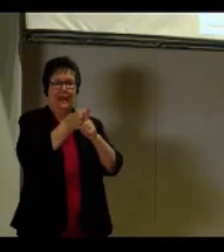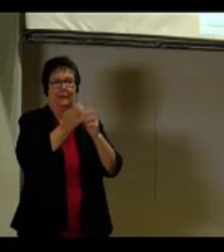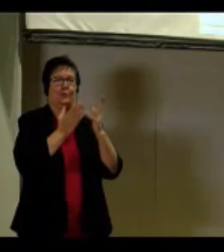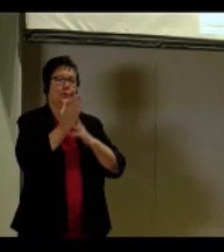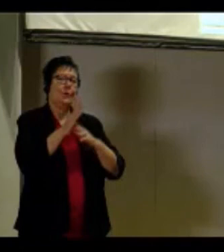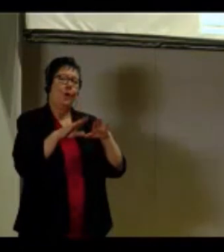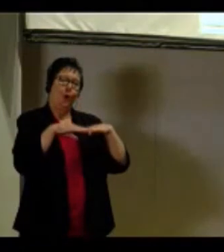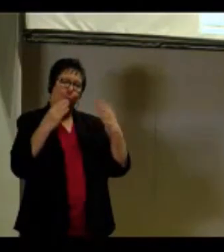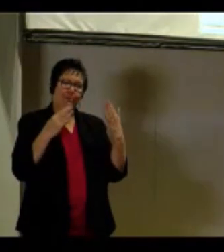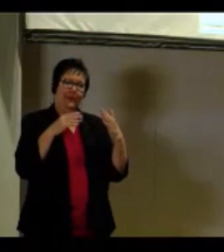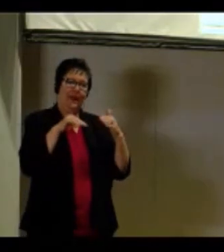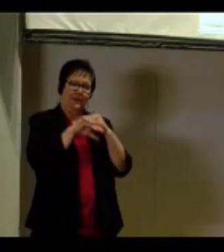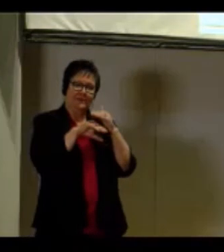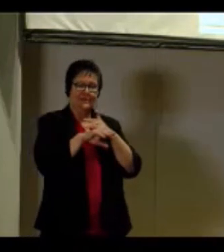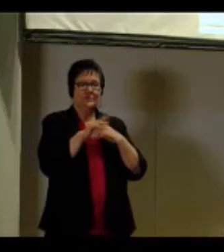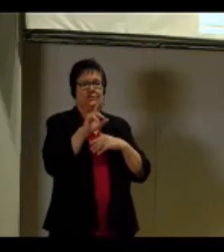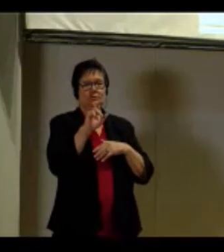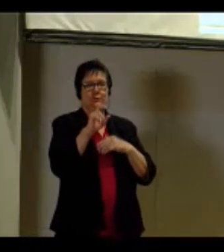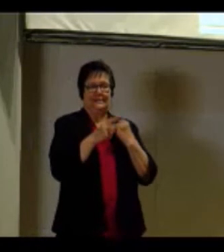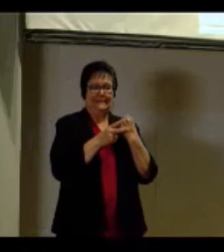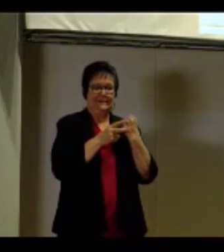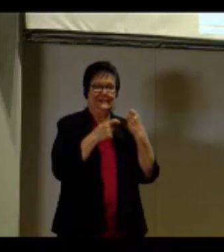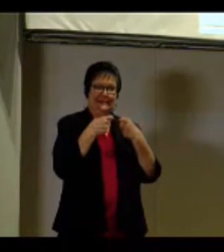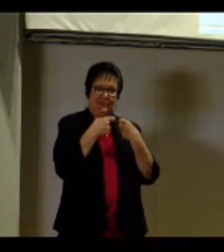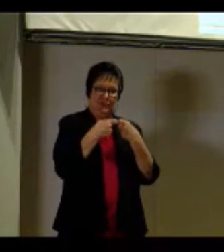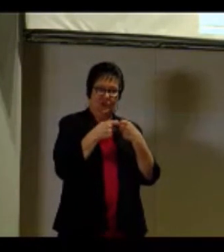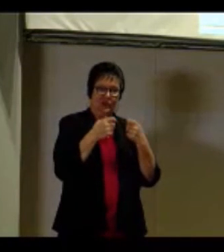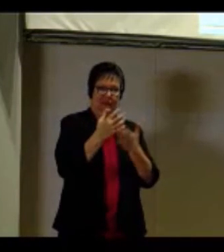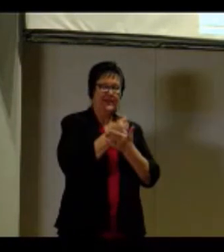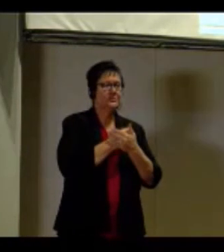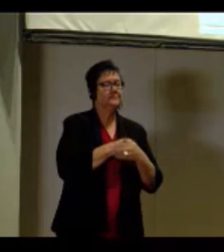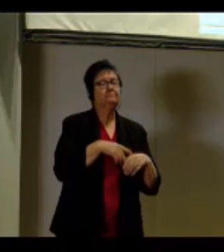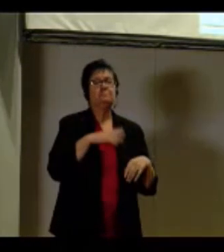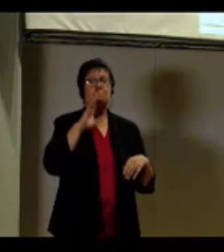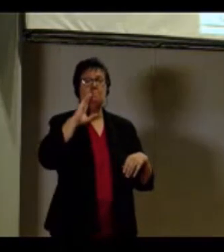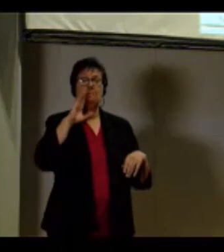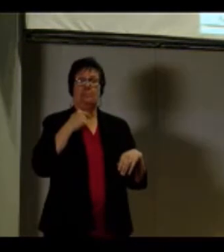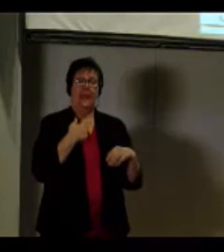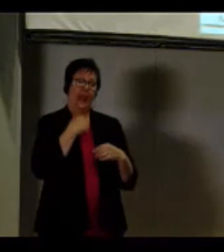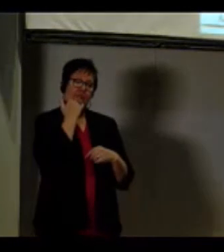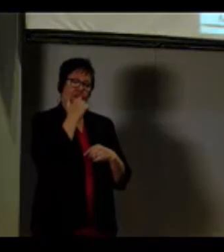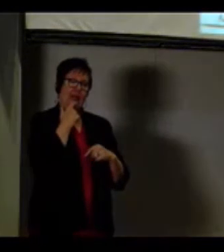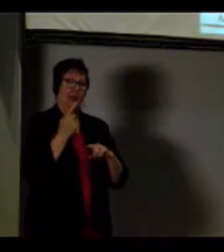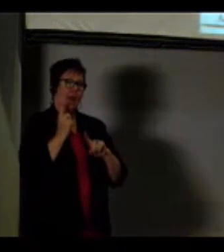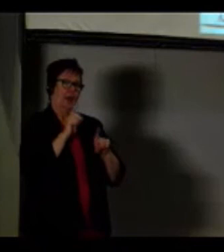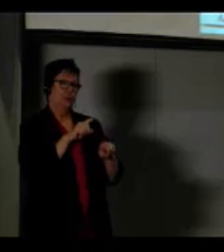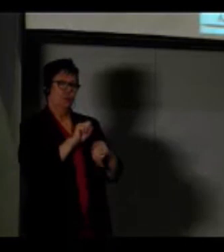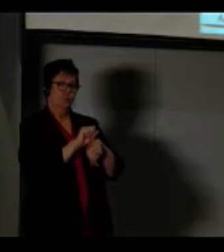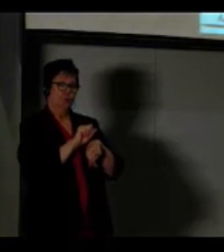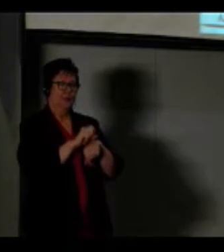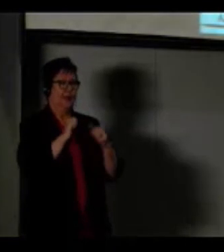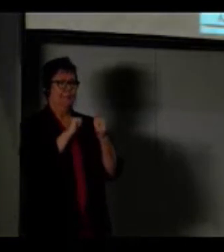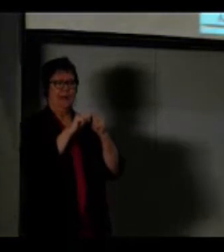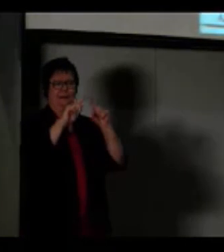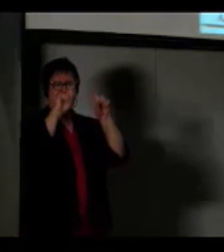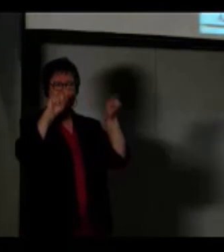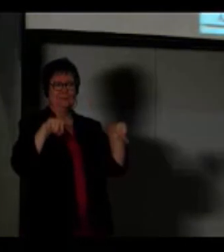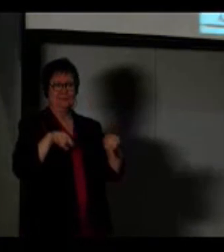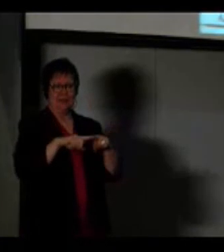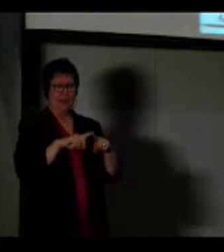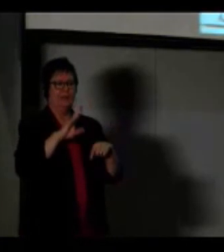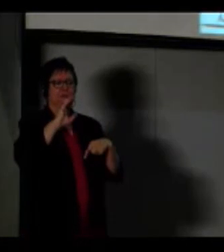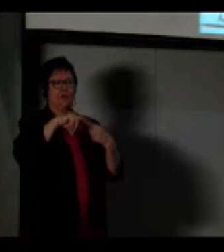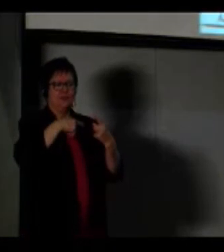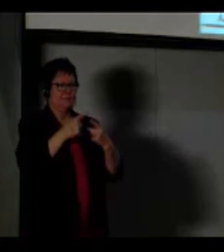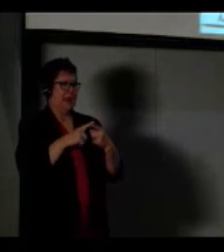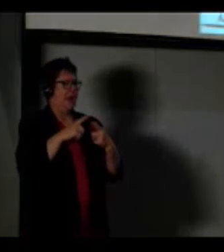collections. So every day when I go to work, I pass a sign in the Natural History Museum that talks about the vast library of life, which talks about the